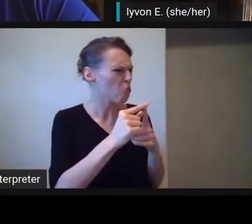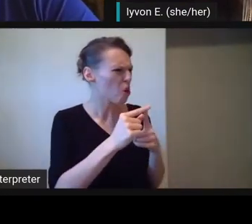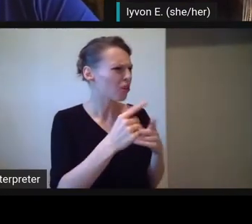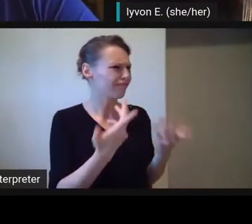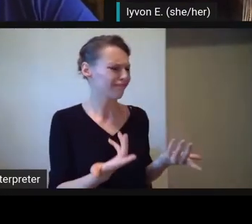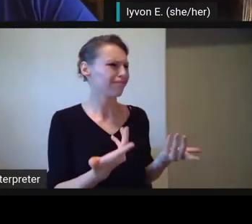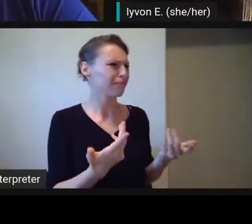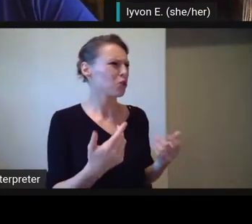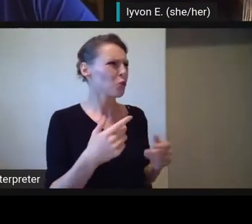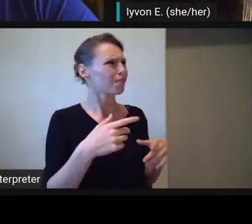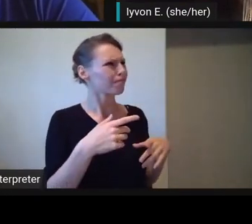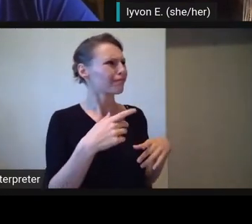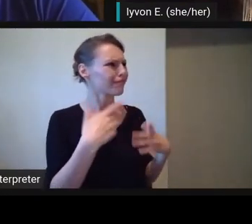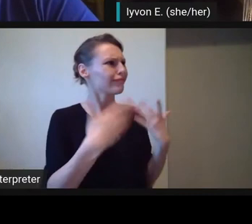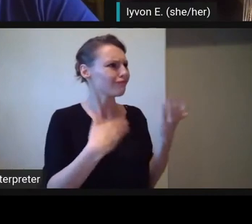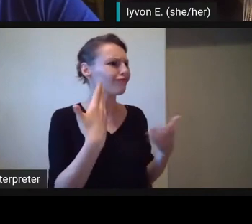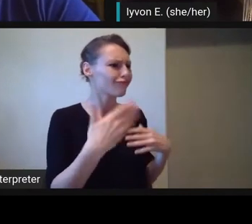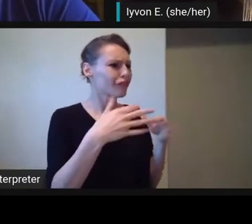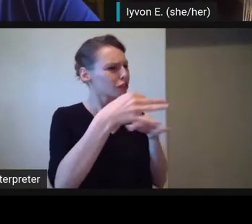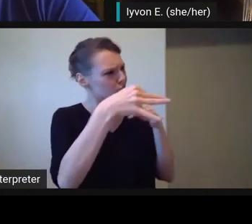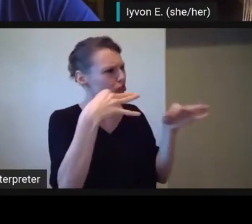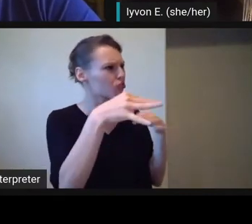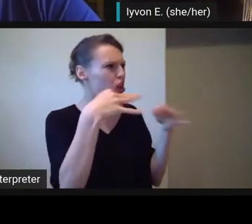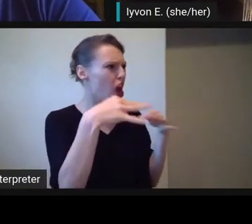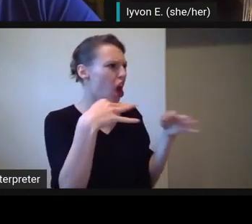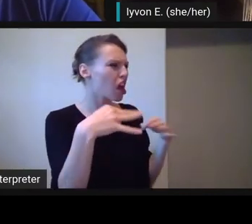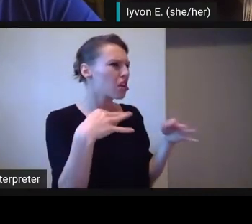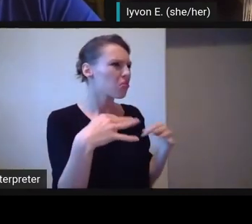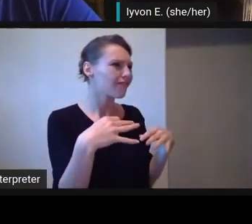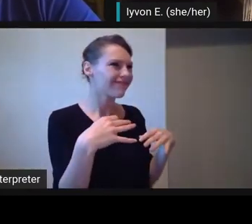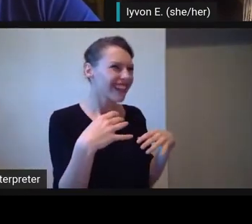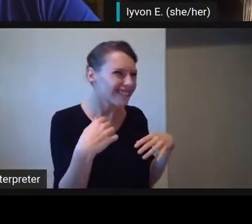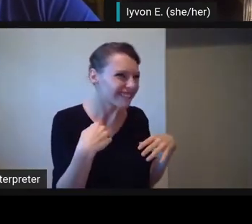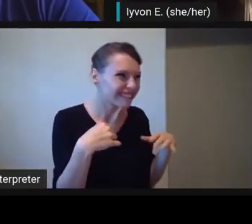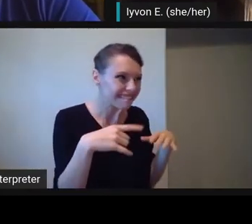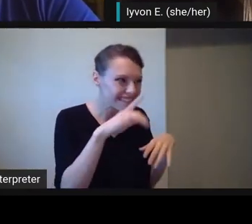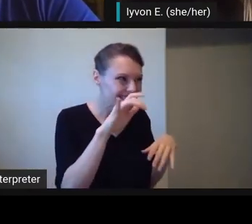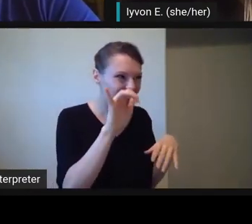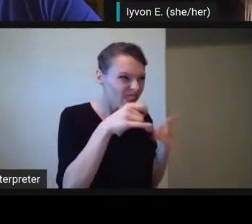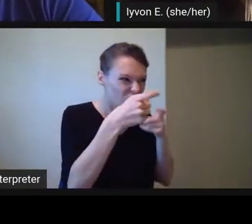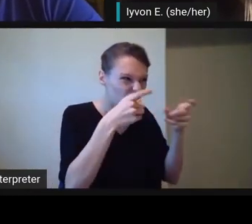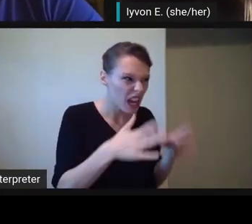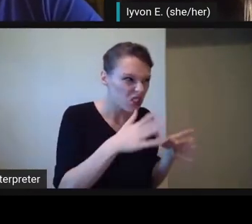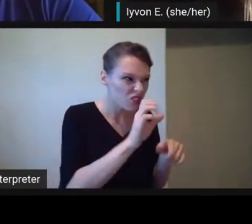started describing what the dramaturg does. And I'm just like, well, that's what a director does. Well, that's what a director does. And I was like, how is a